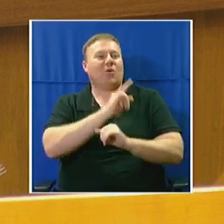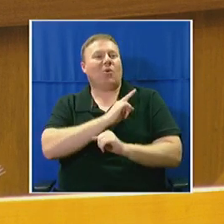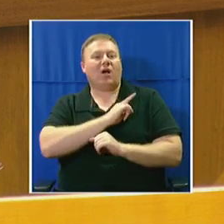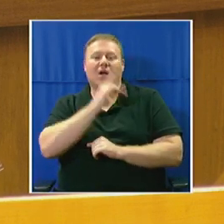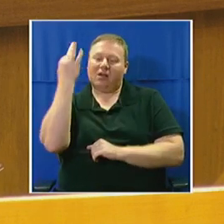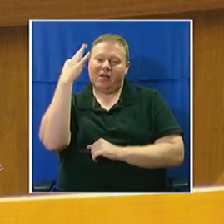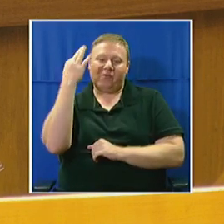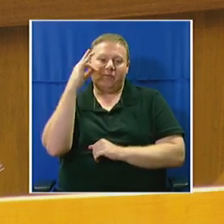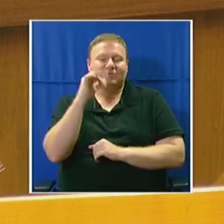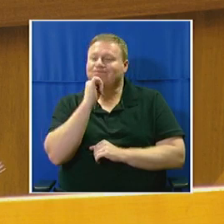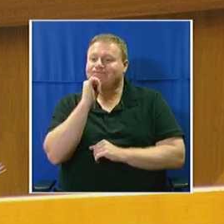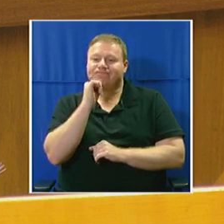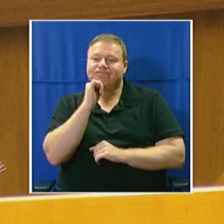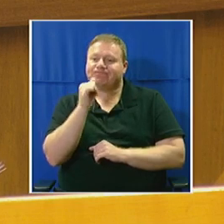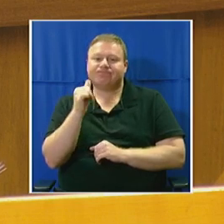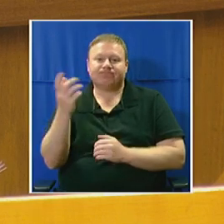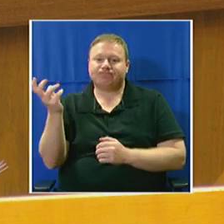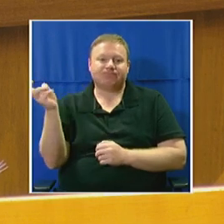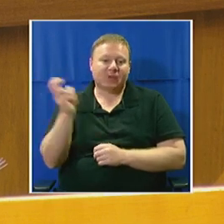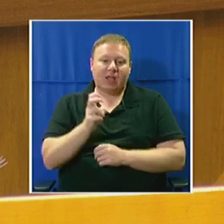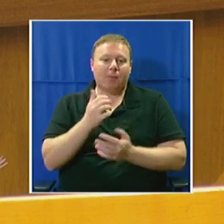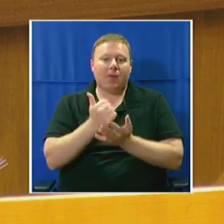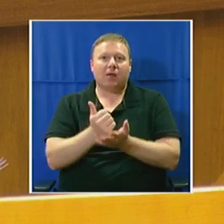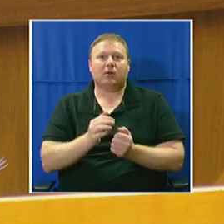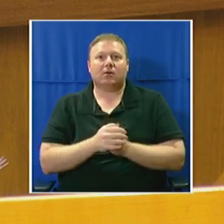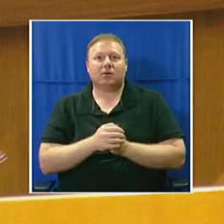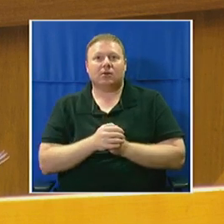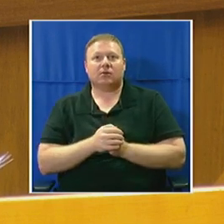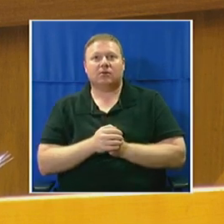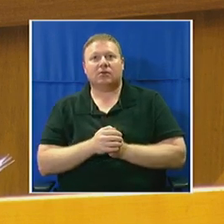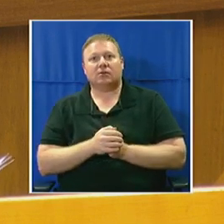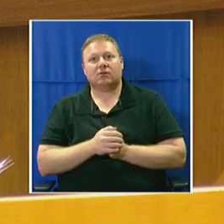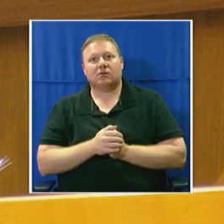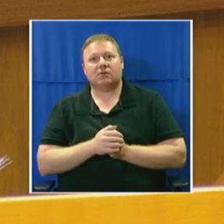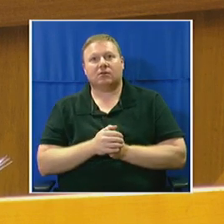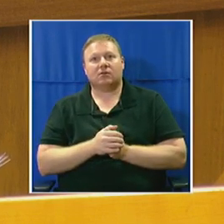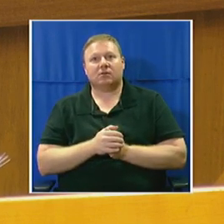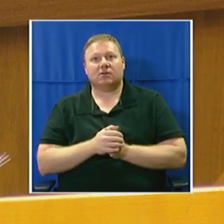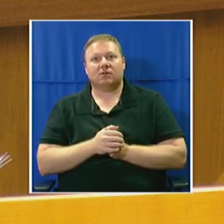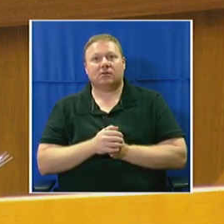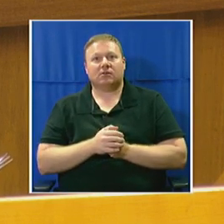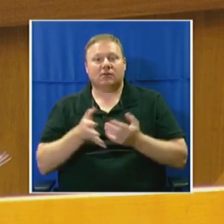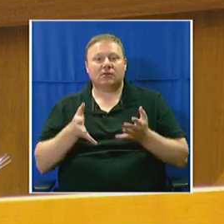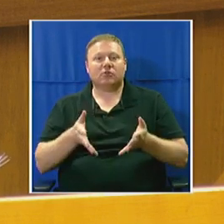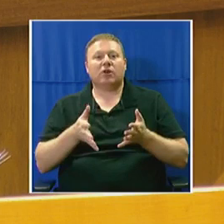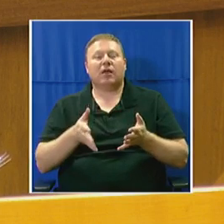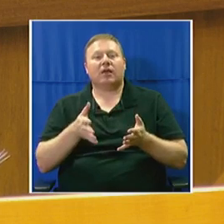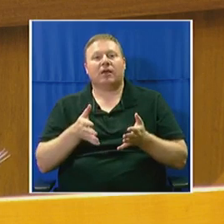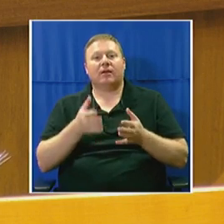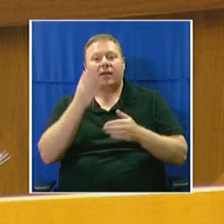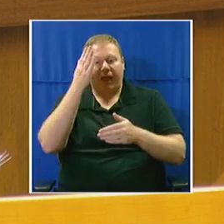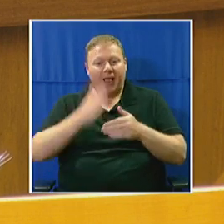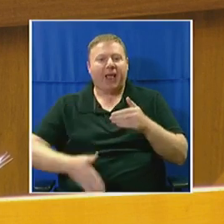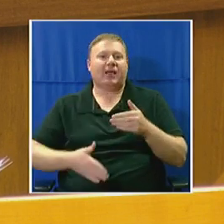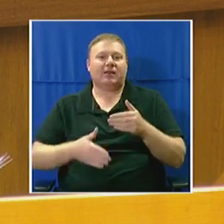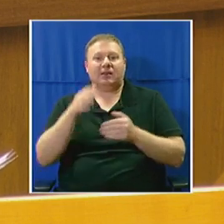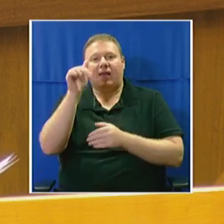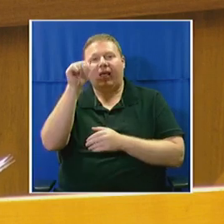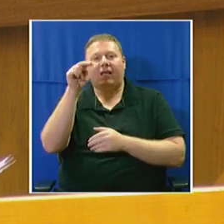has still not come to the table yet they have ODS vped today we must put an end to thec